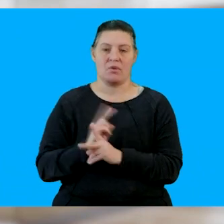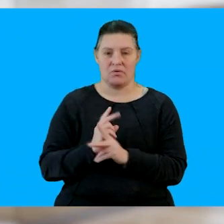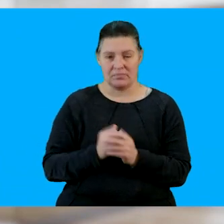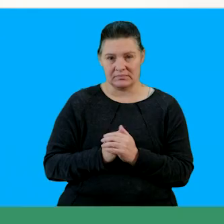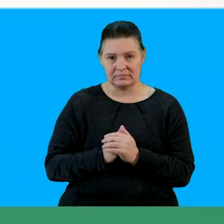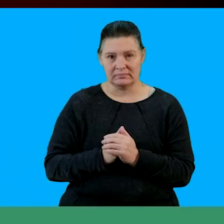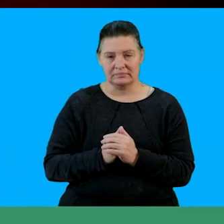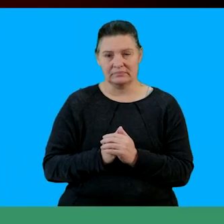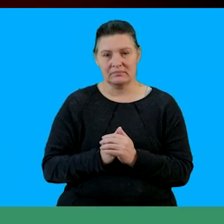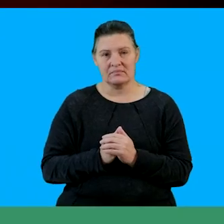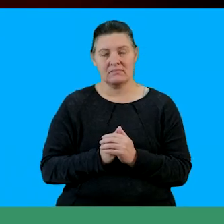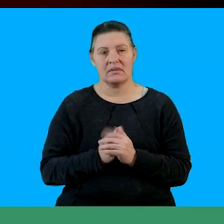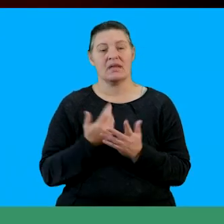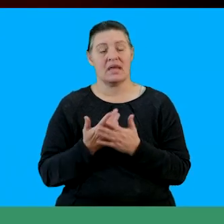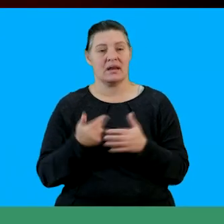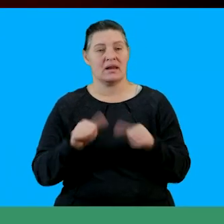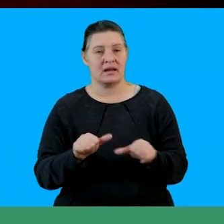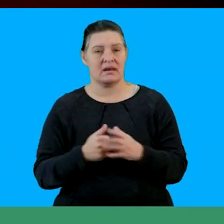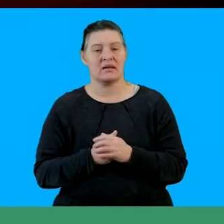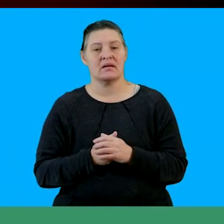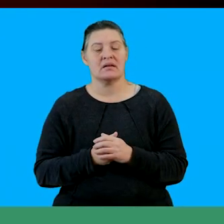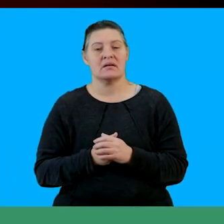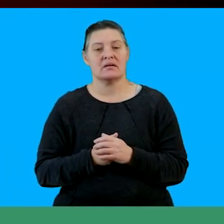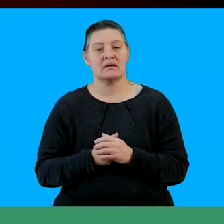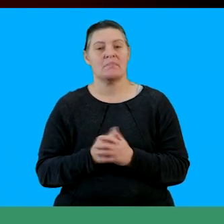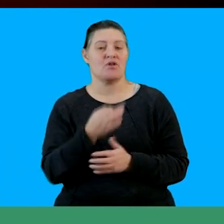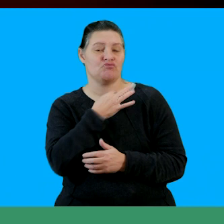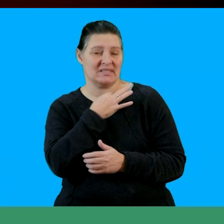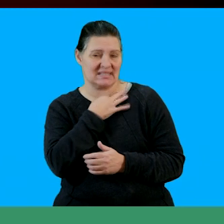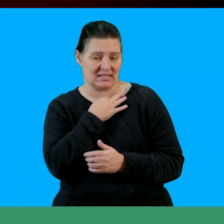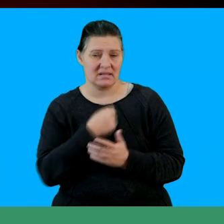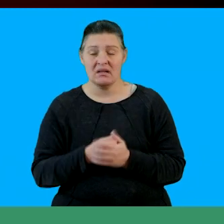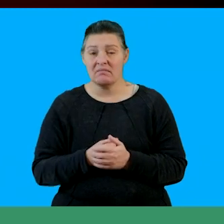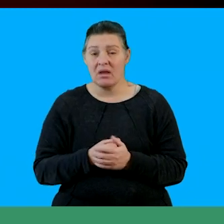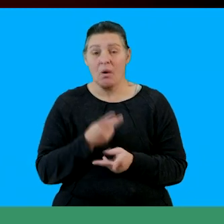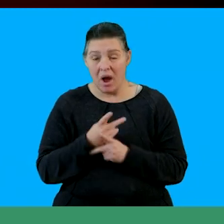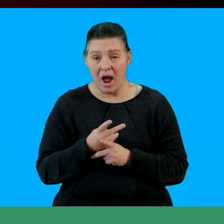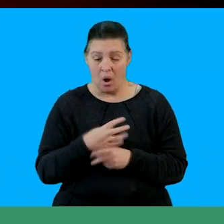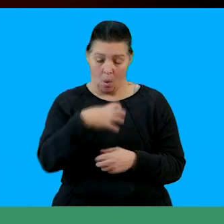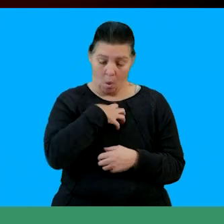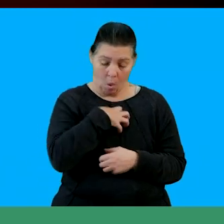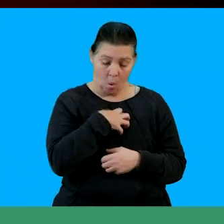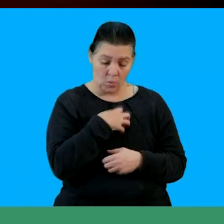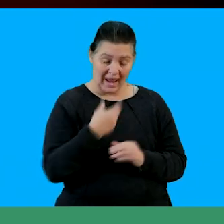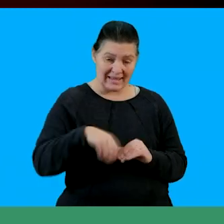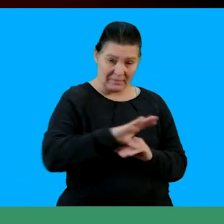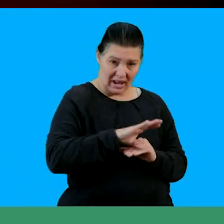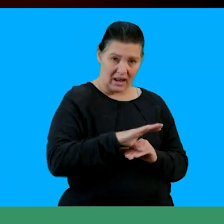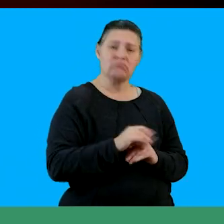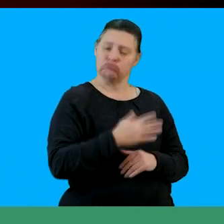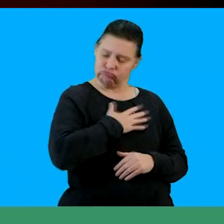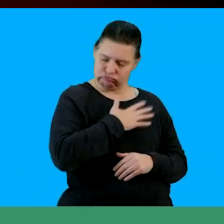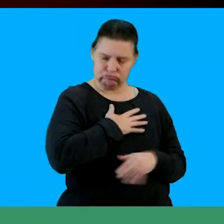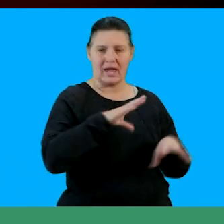borrow. Then we move on to the next factor, which is risk. Providers of own capital are